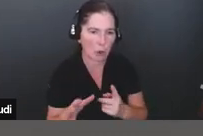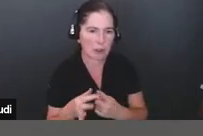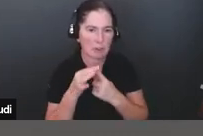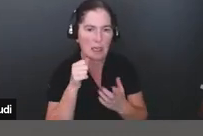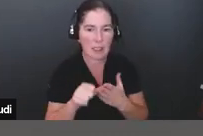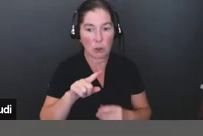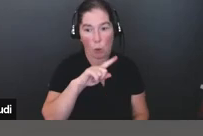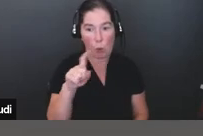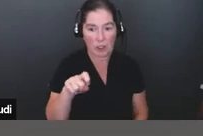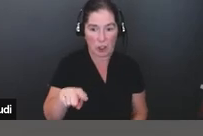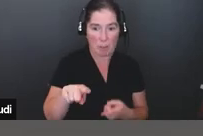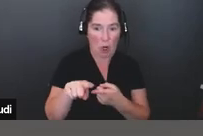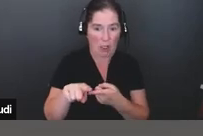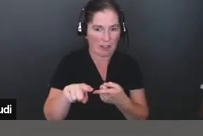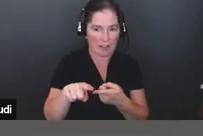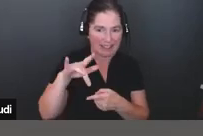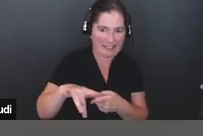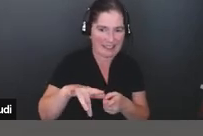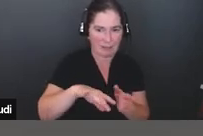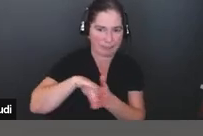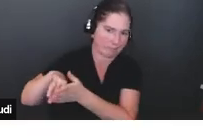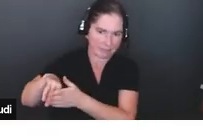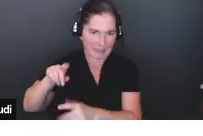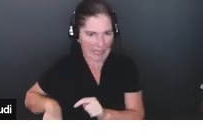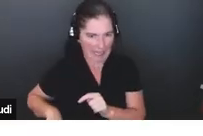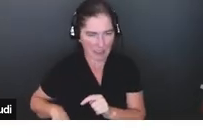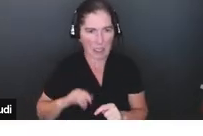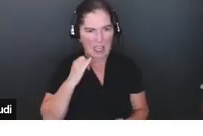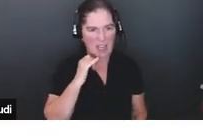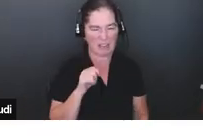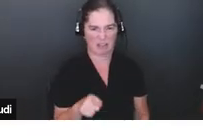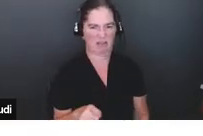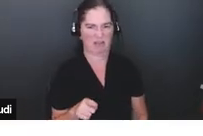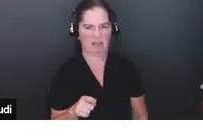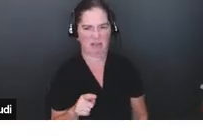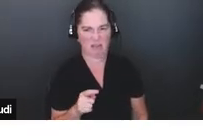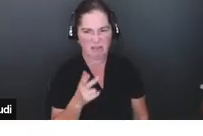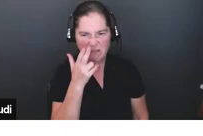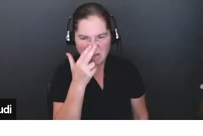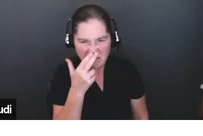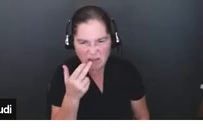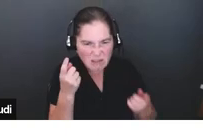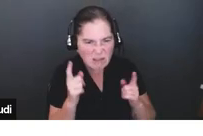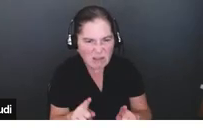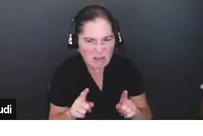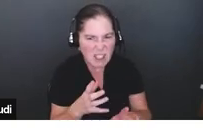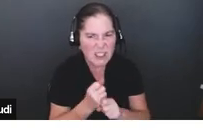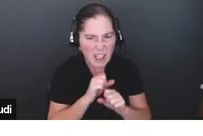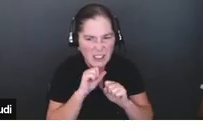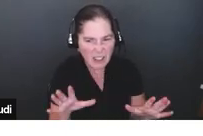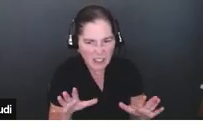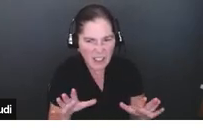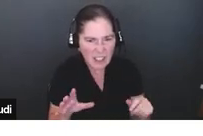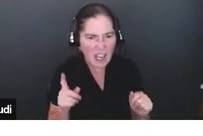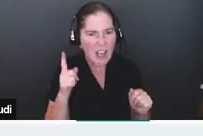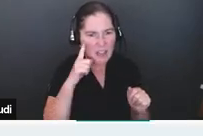use a question mark. So if you ever get one of those screens that blanks up and you're like, I don't know what was happening because I didn't get anything. I thought it was supposed